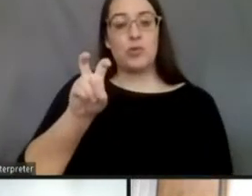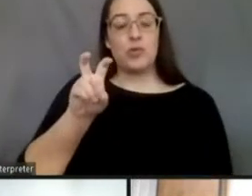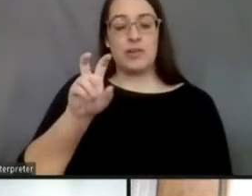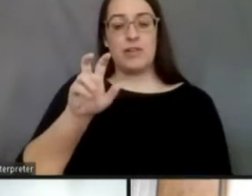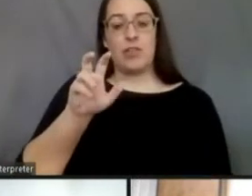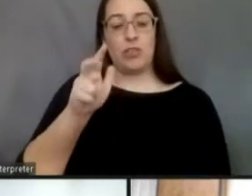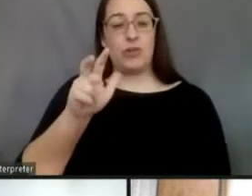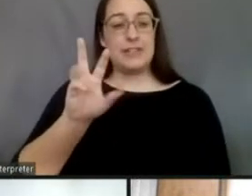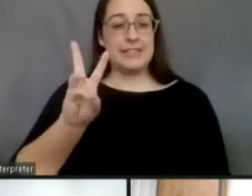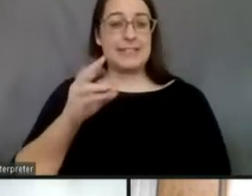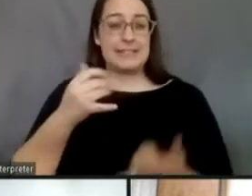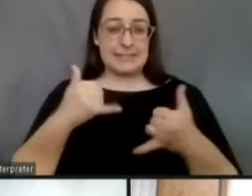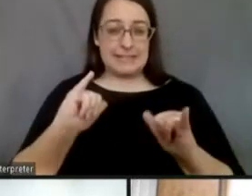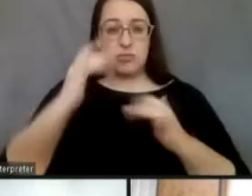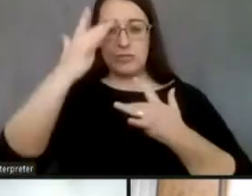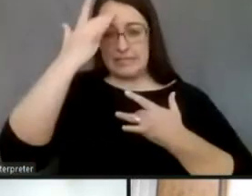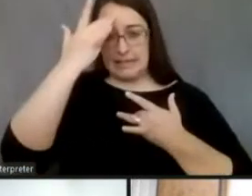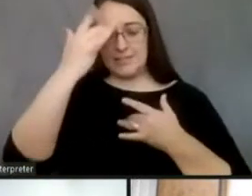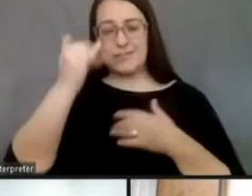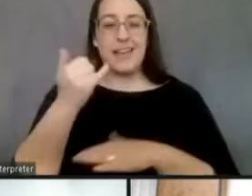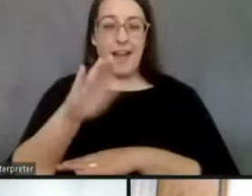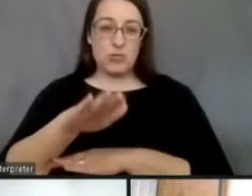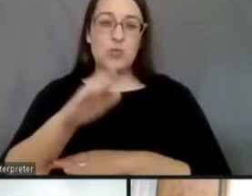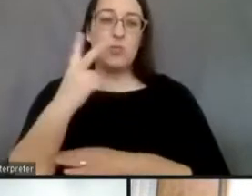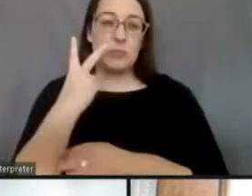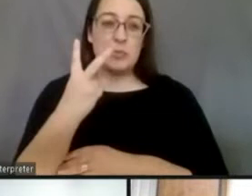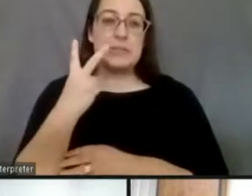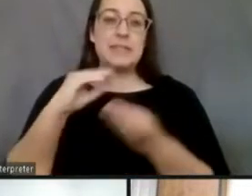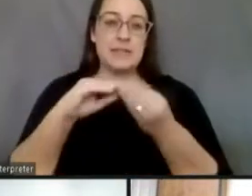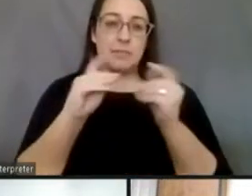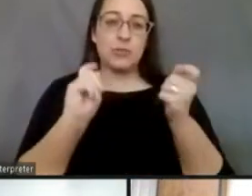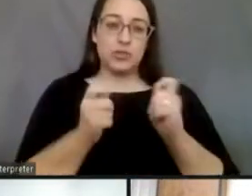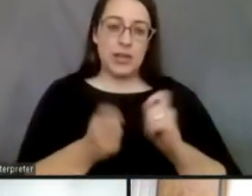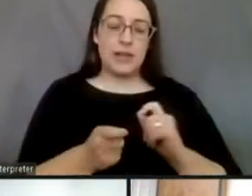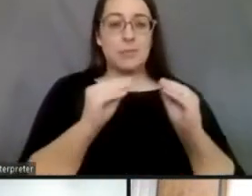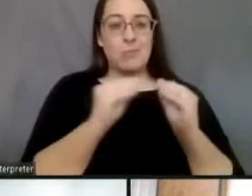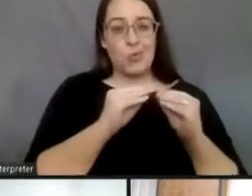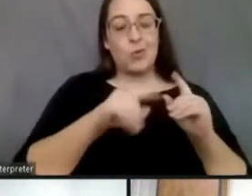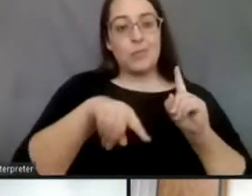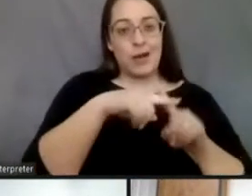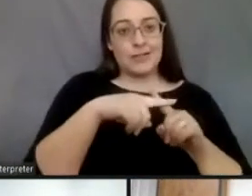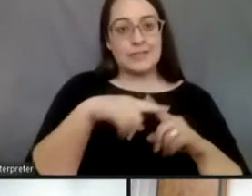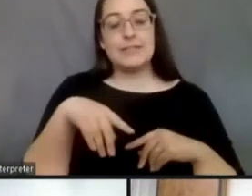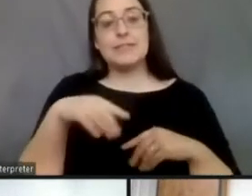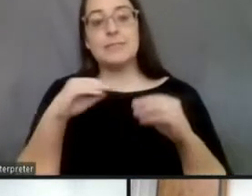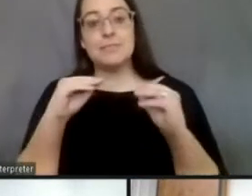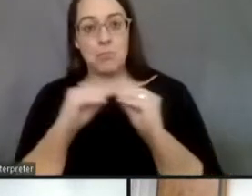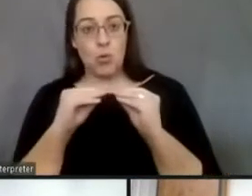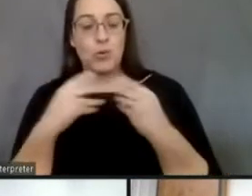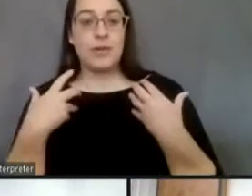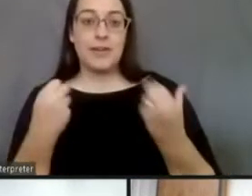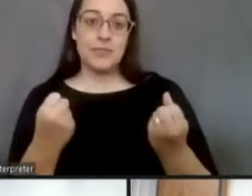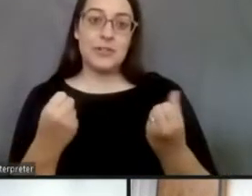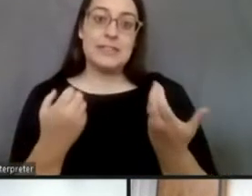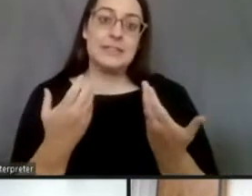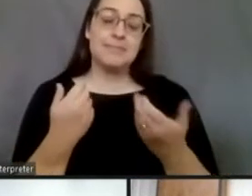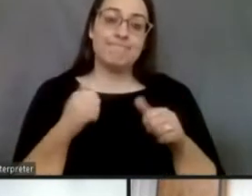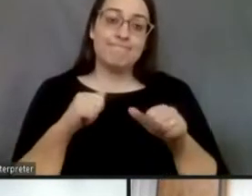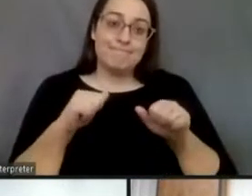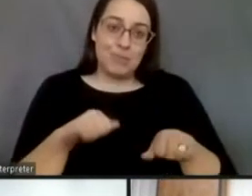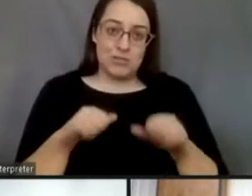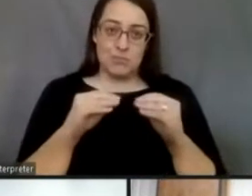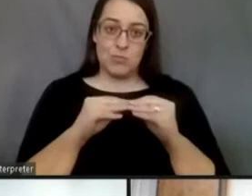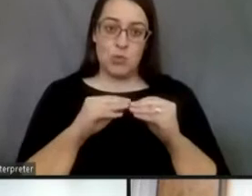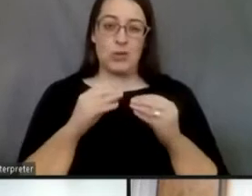2:30 report card, there will be additional cases and recoveries, and we hope not additional deaths, but there definitely could be to report